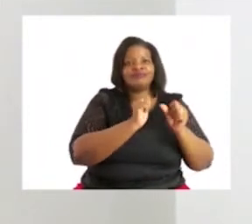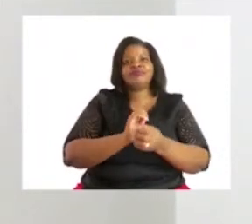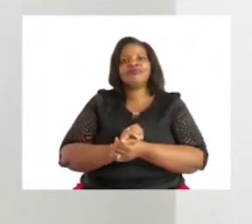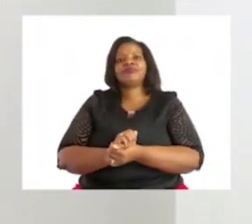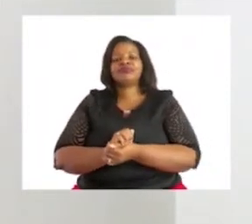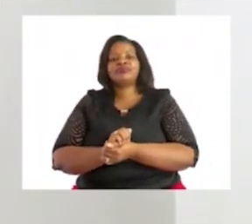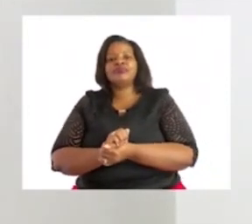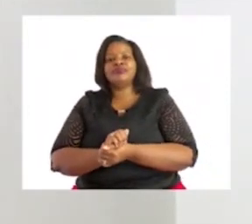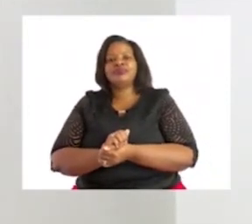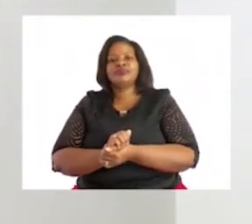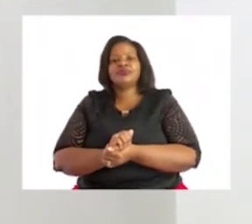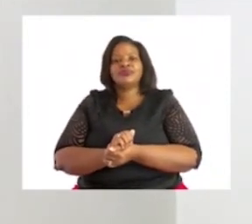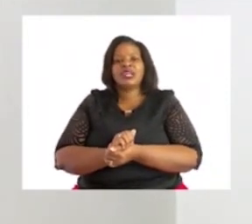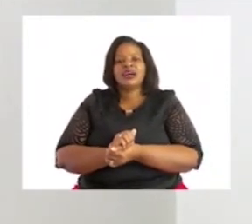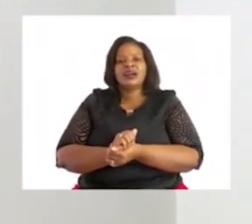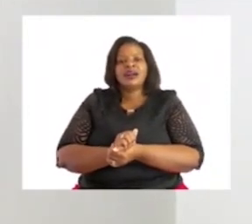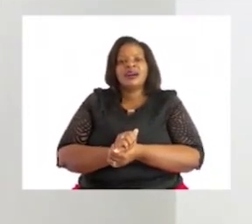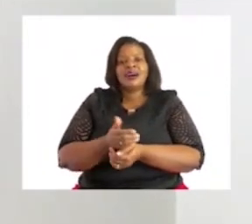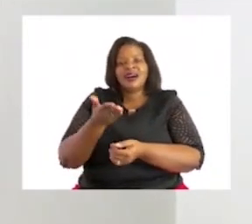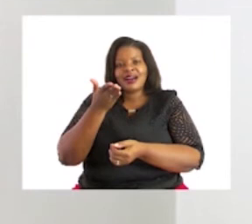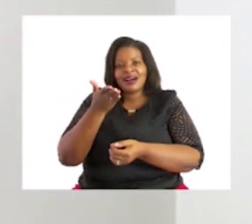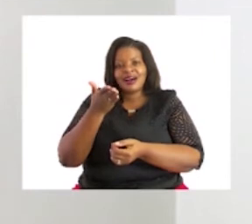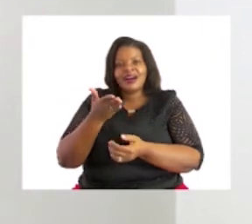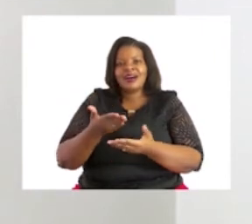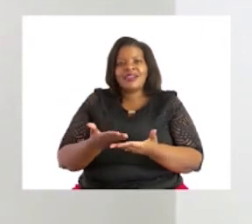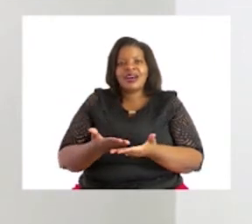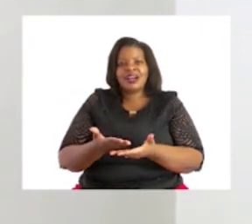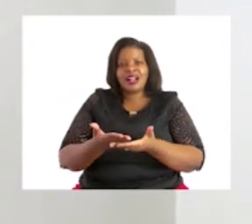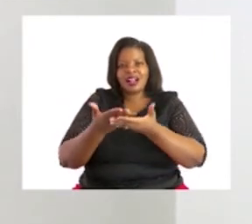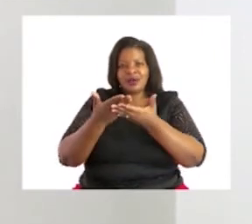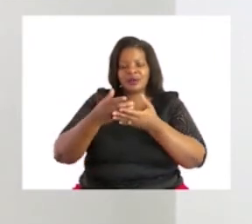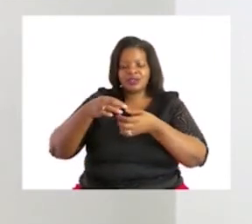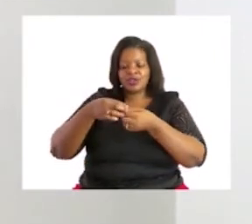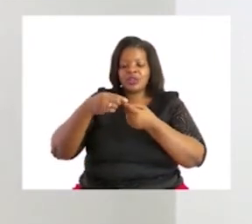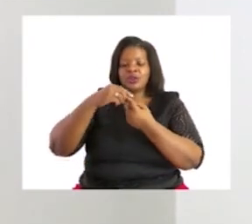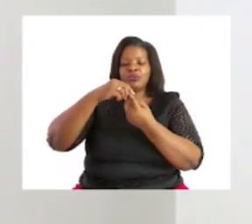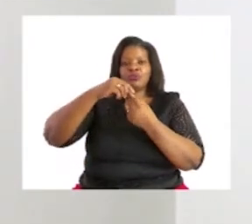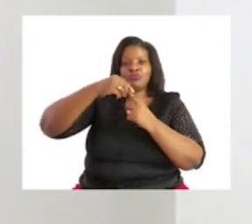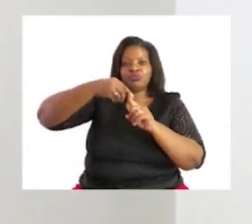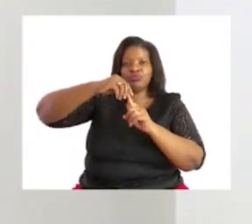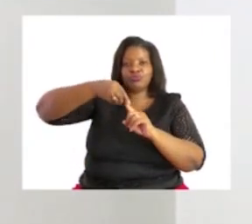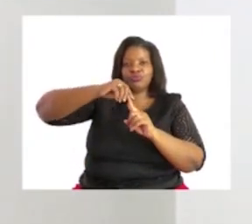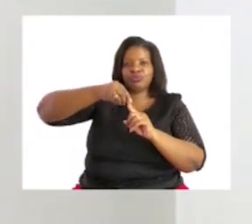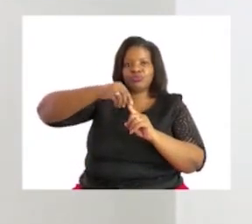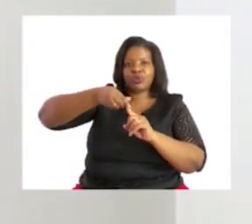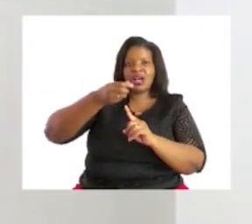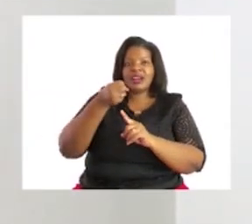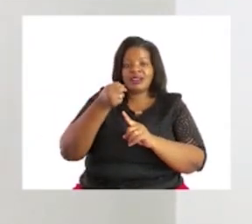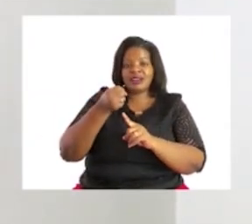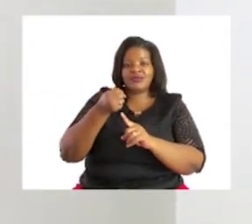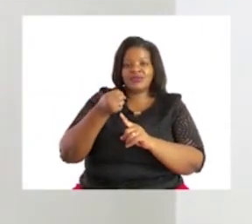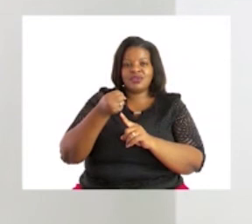leads are there to assist us to know how many digits that they weight how